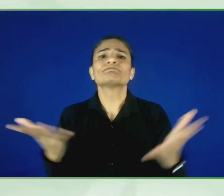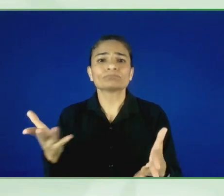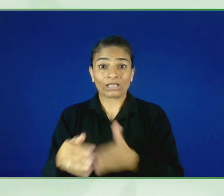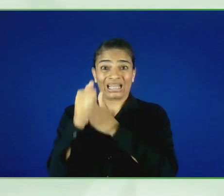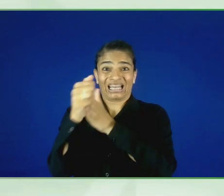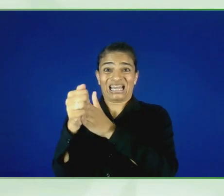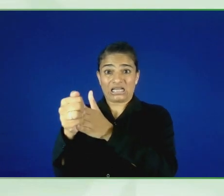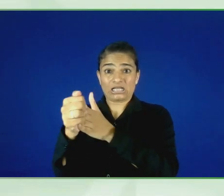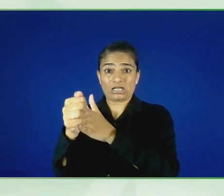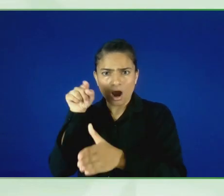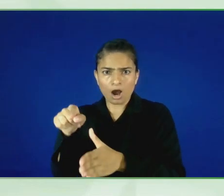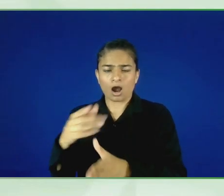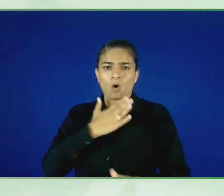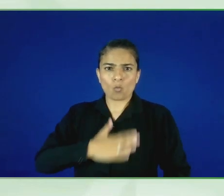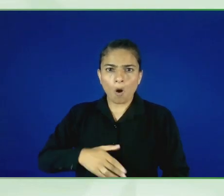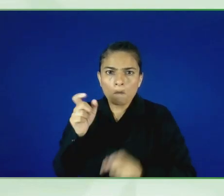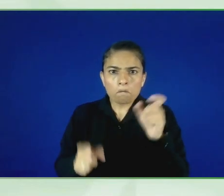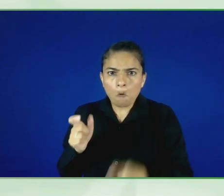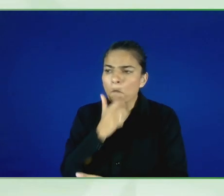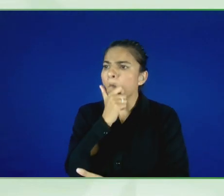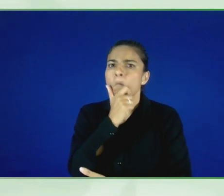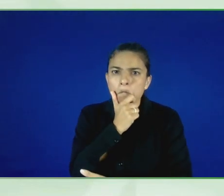that, but actual commitment and accountability.